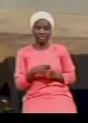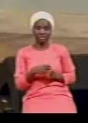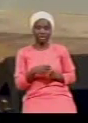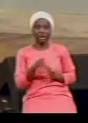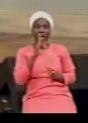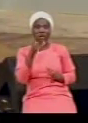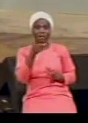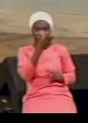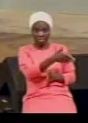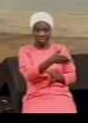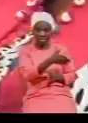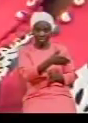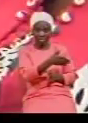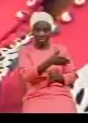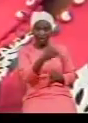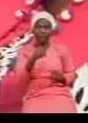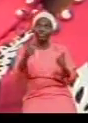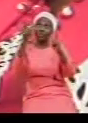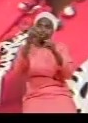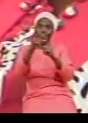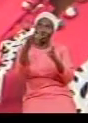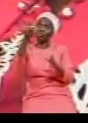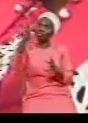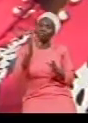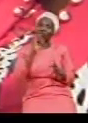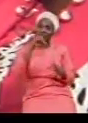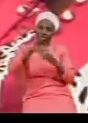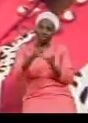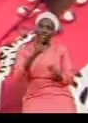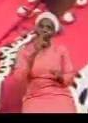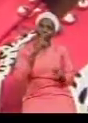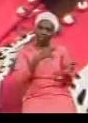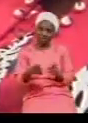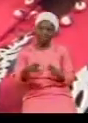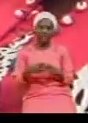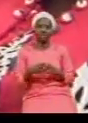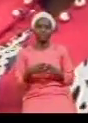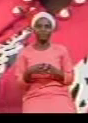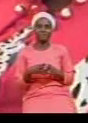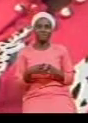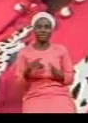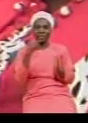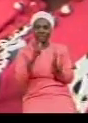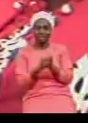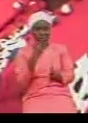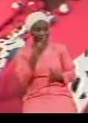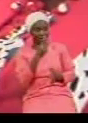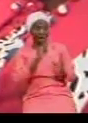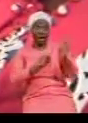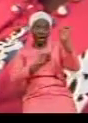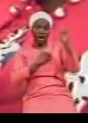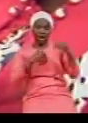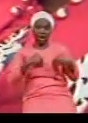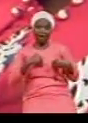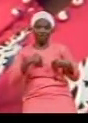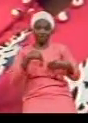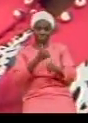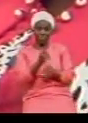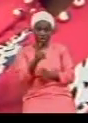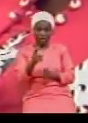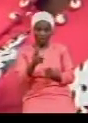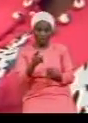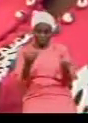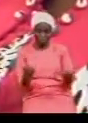there? The word of God is your mouth already. See, I have set thee this day over